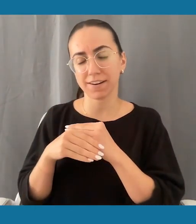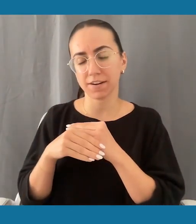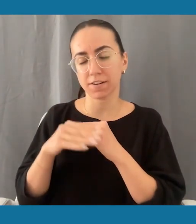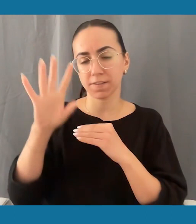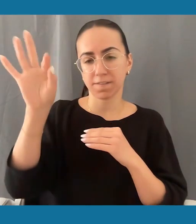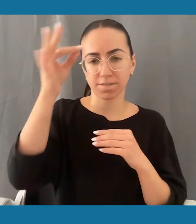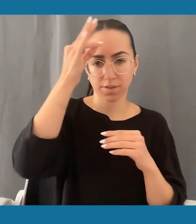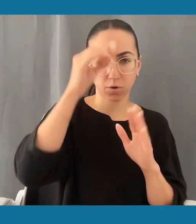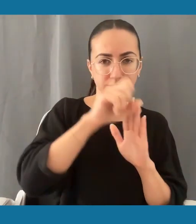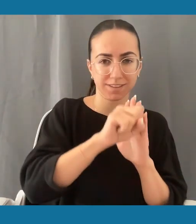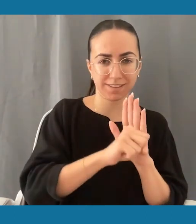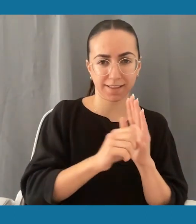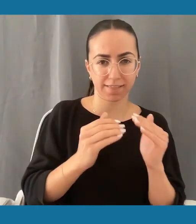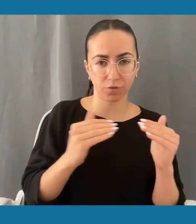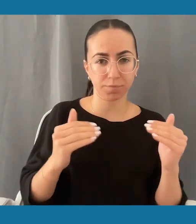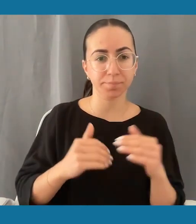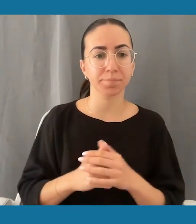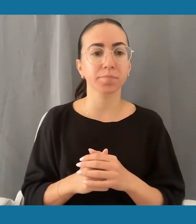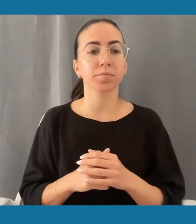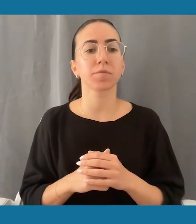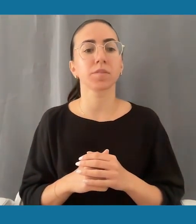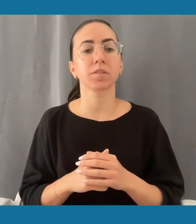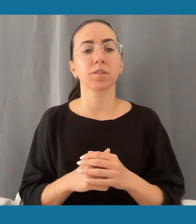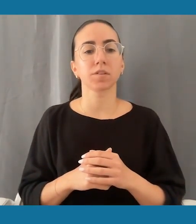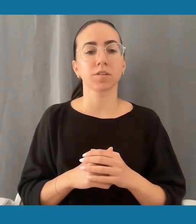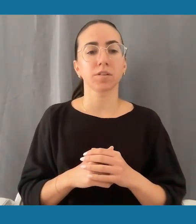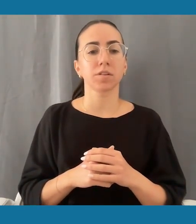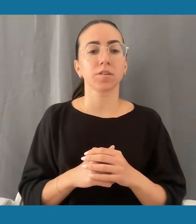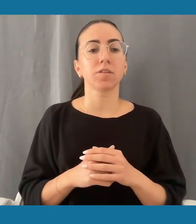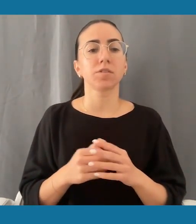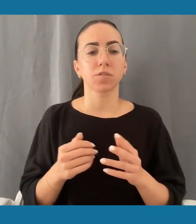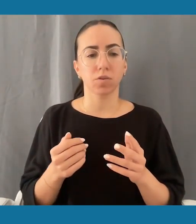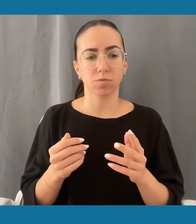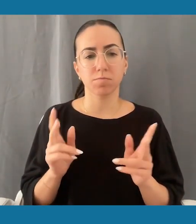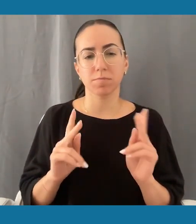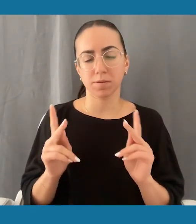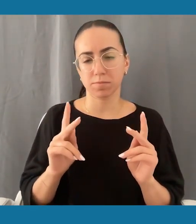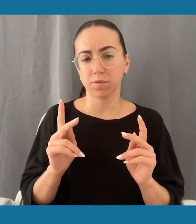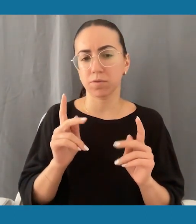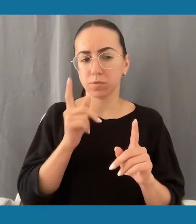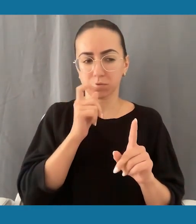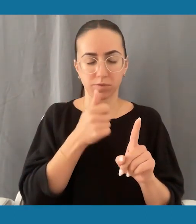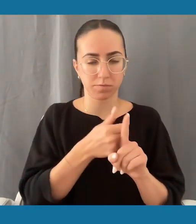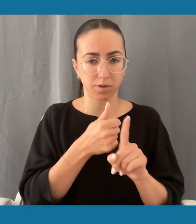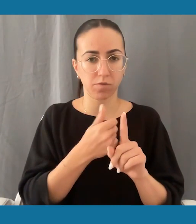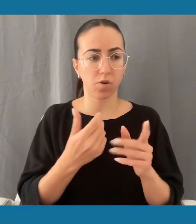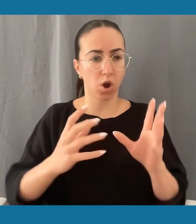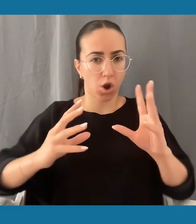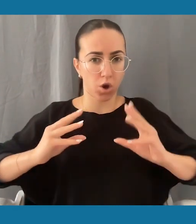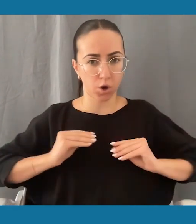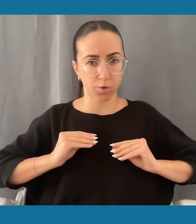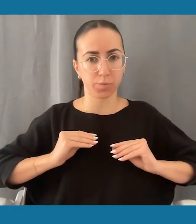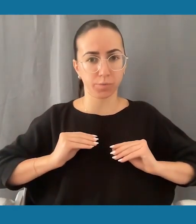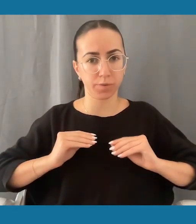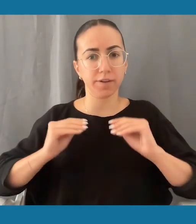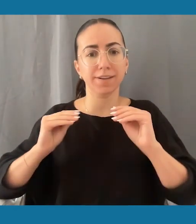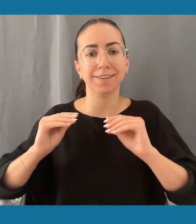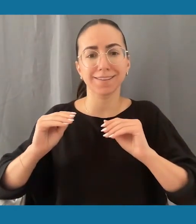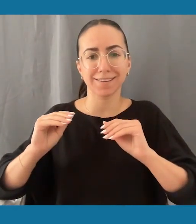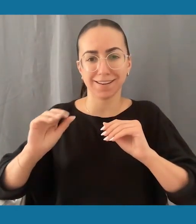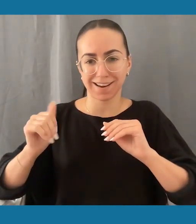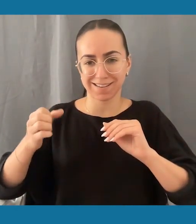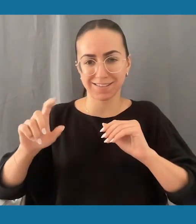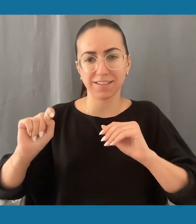level. So now a fifth category of persons, which is the individual, him or herself, who owns the assets, can set up their